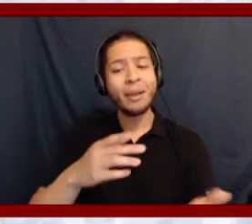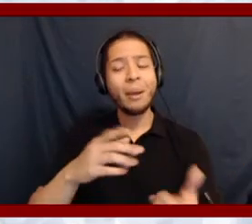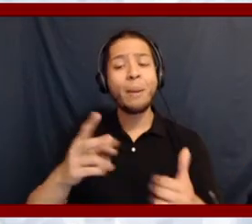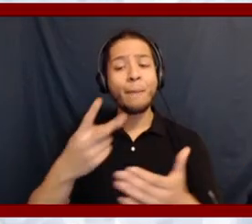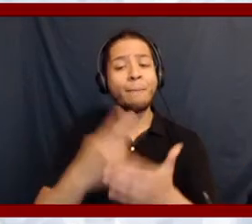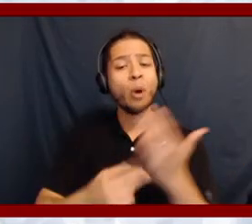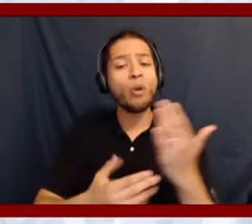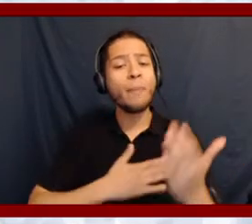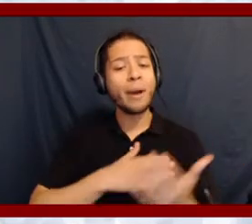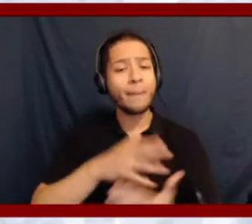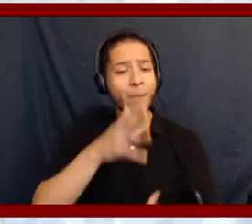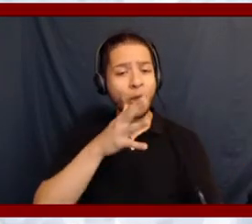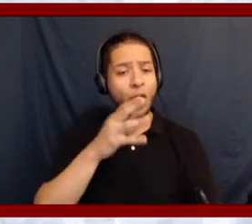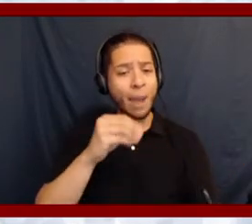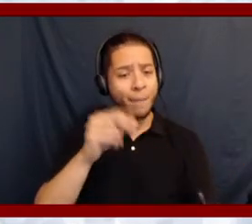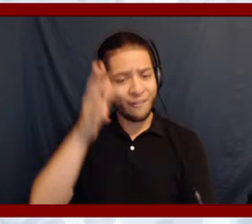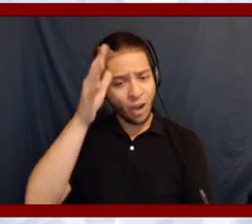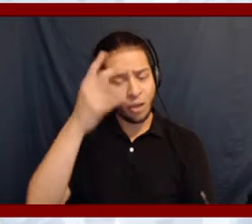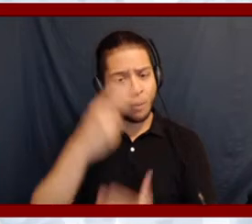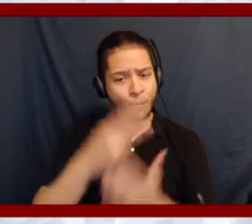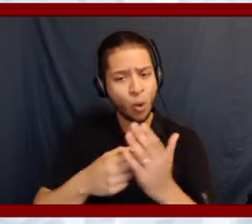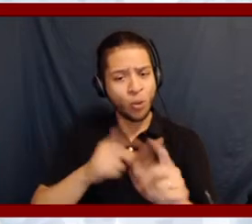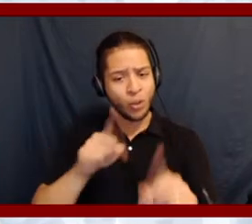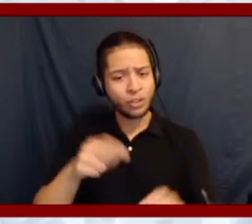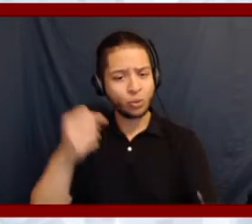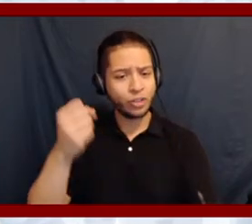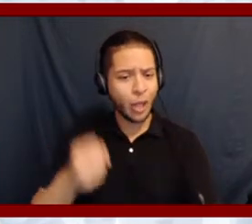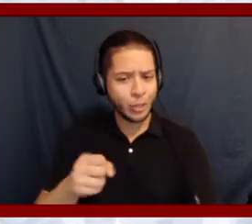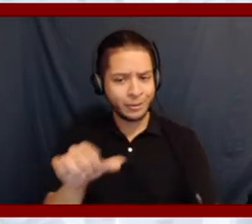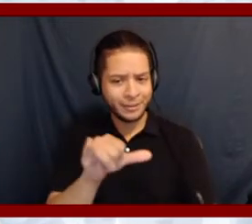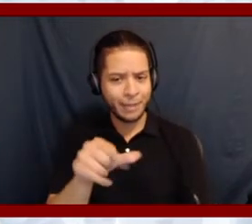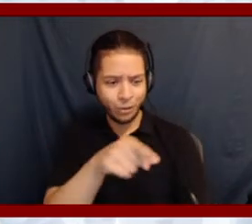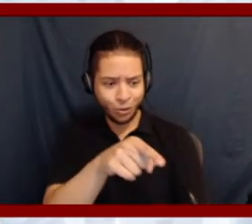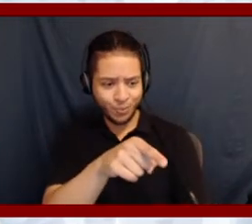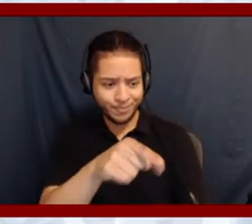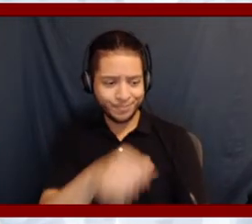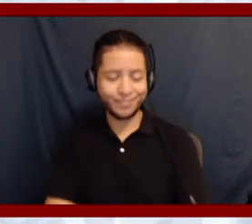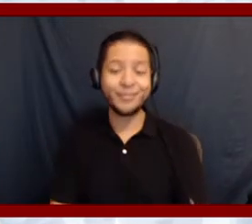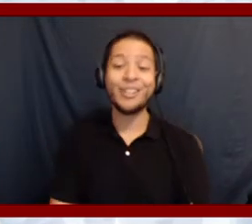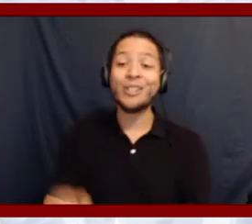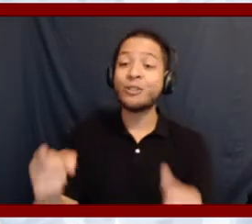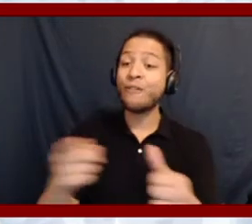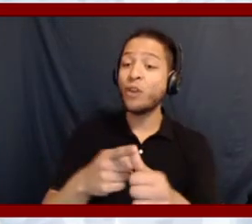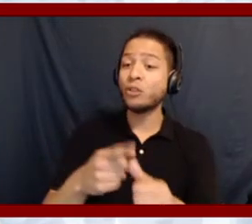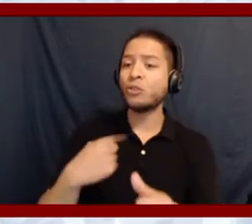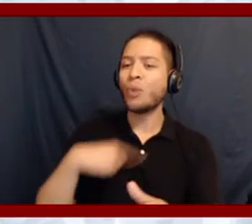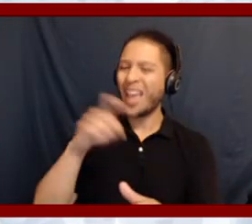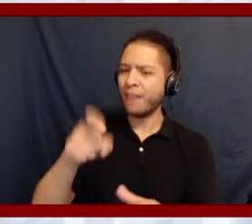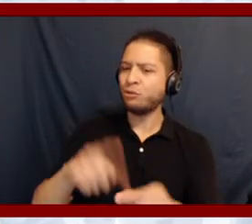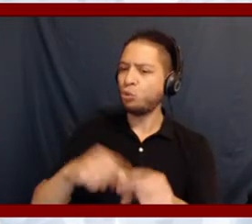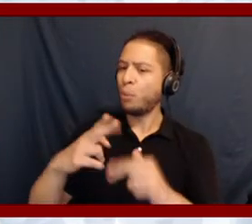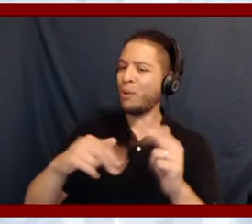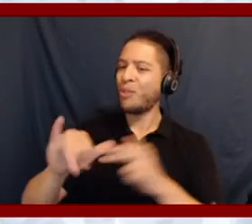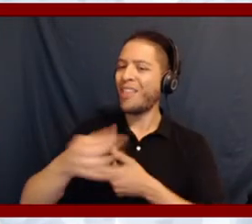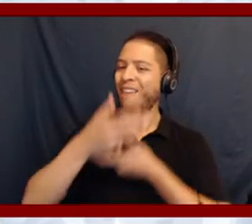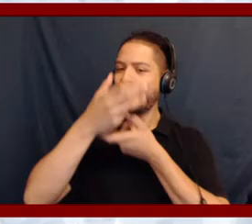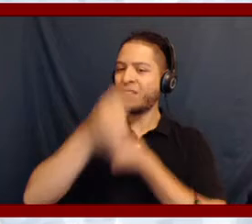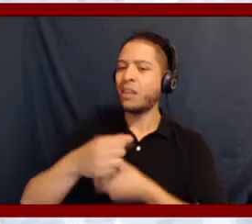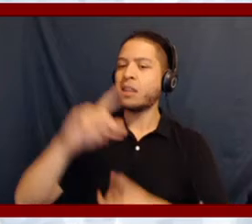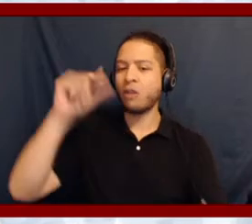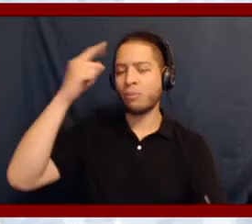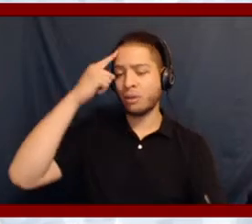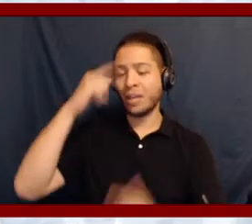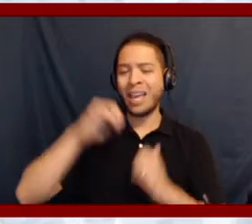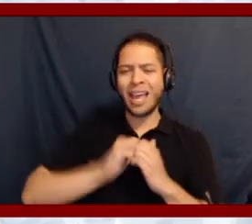Southern. Here's what we have to do. First of all, we have to restore people's faith in government. And that comes from one, being honest